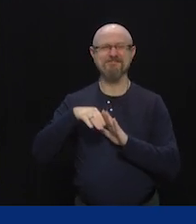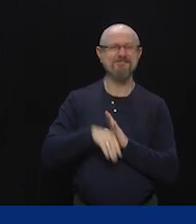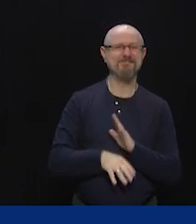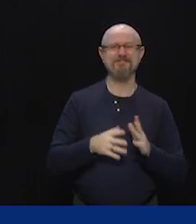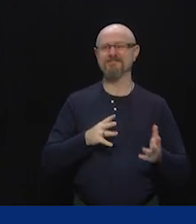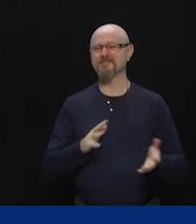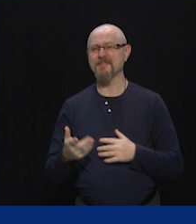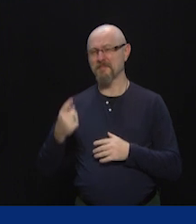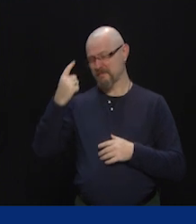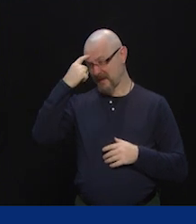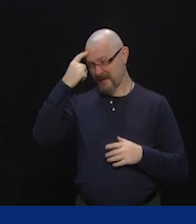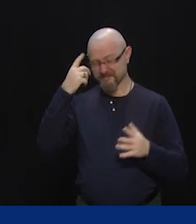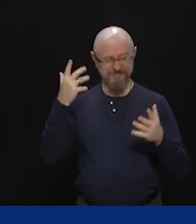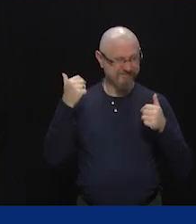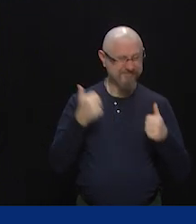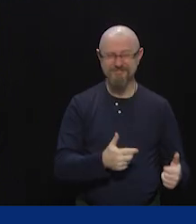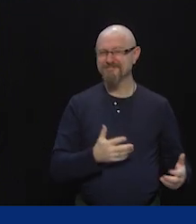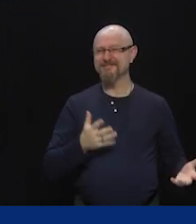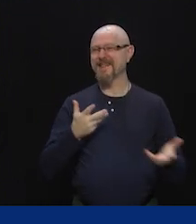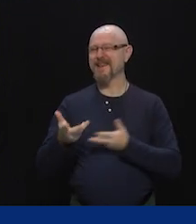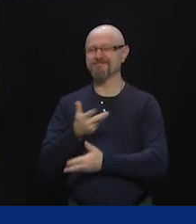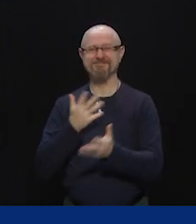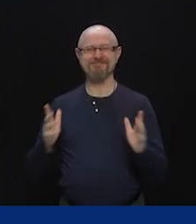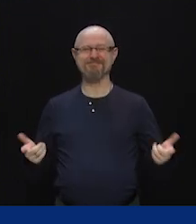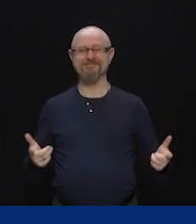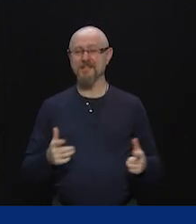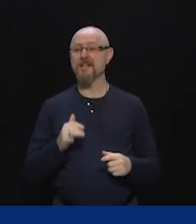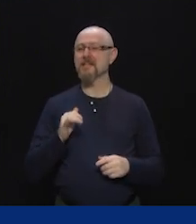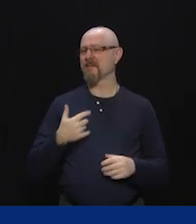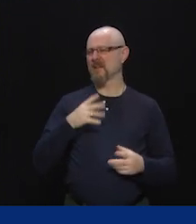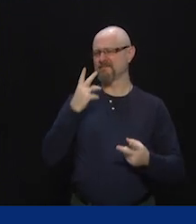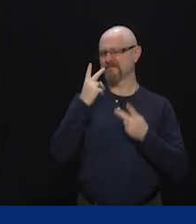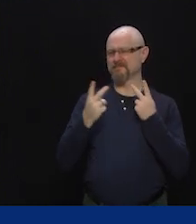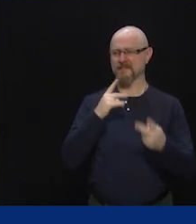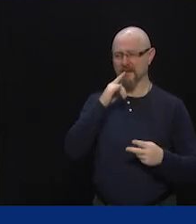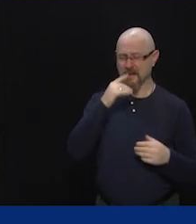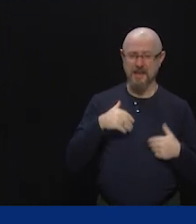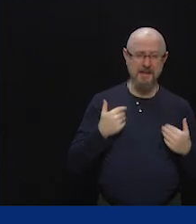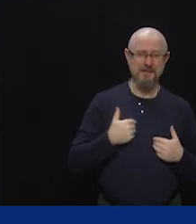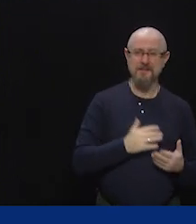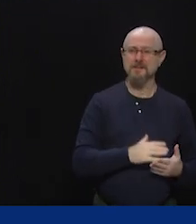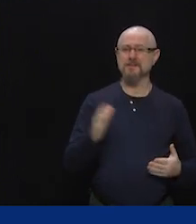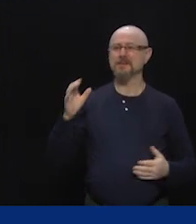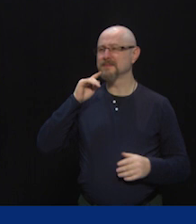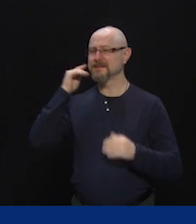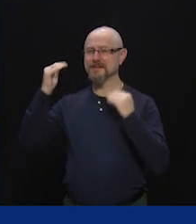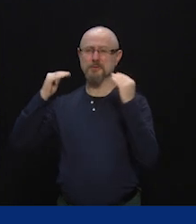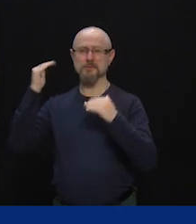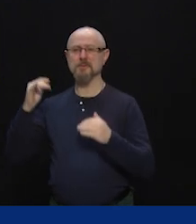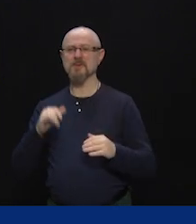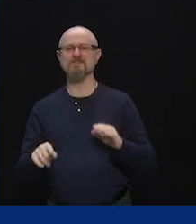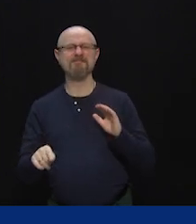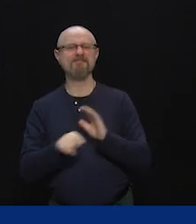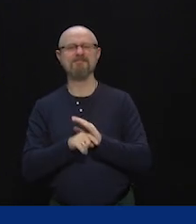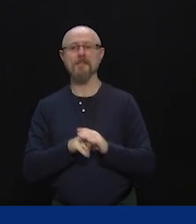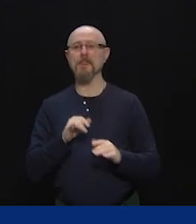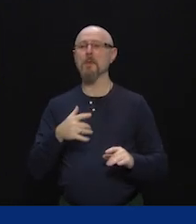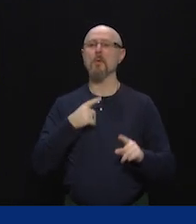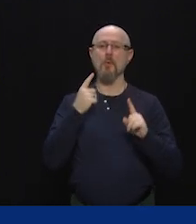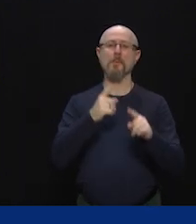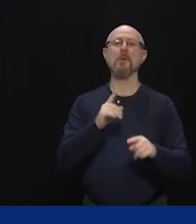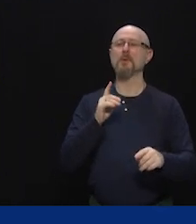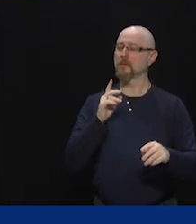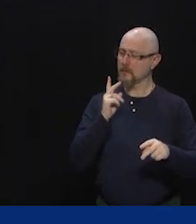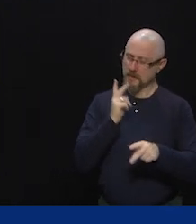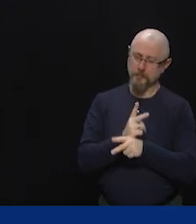manifesting itself, as we see in our young children all the way up to our teenagers now. So parents were encouraging to get them vaccinated, your kids vaccinated during the